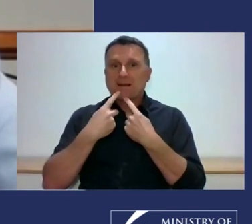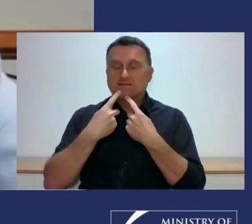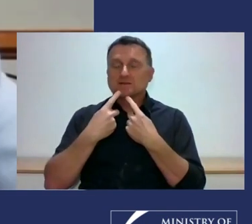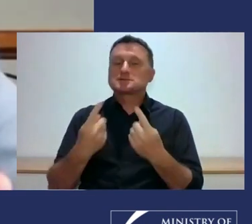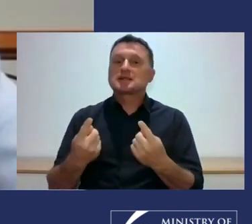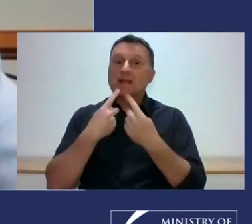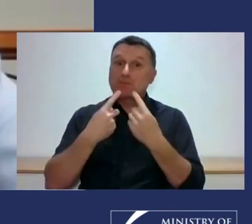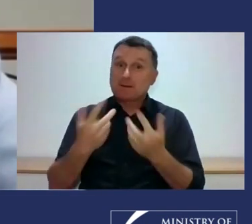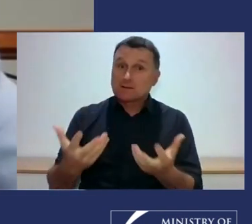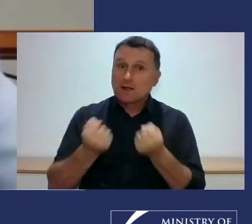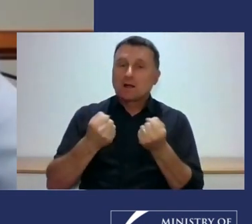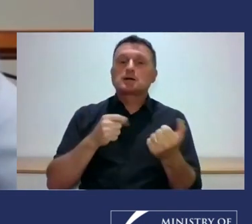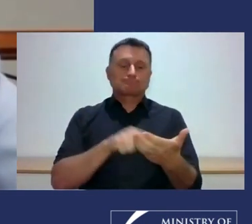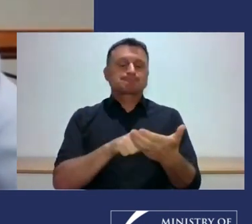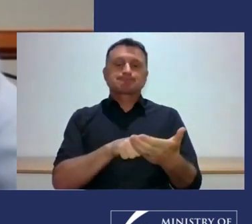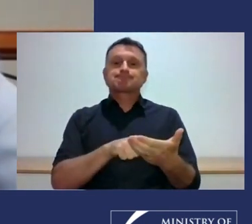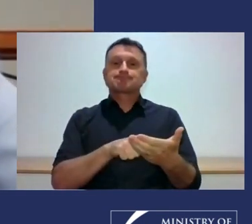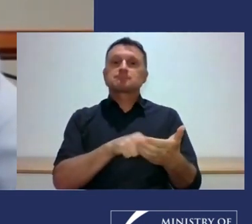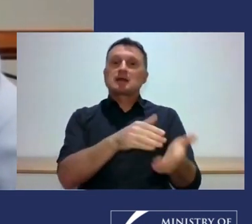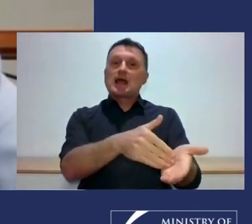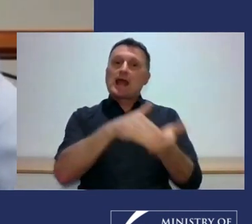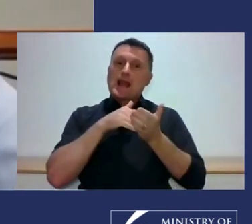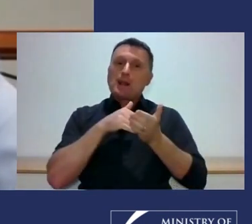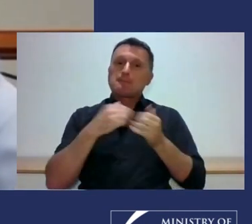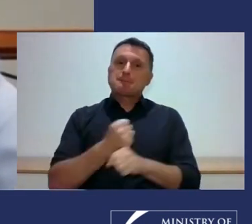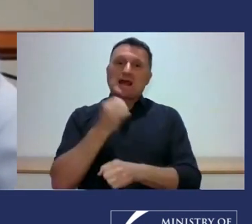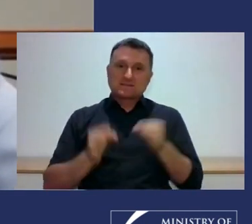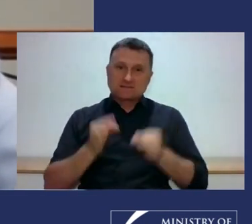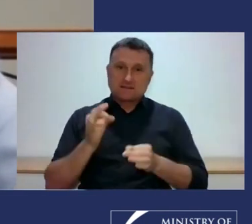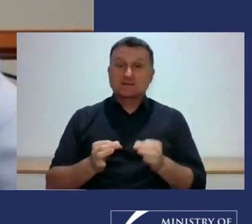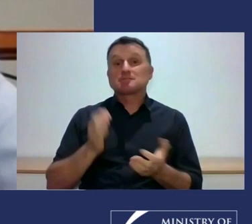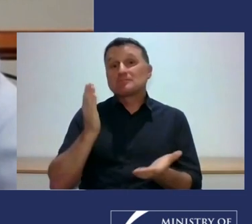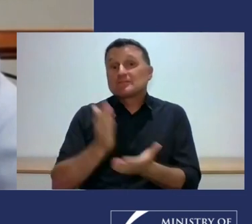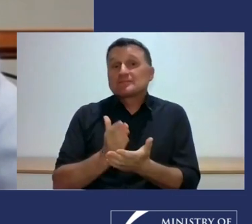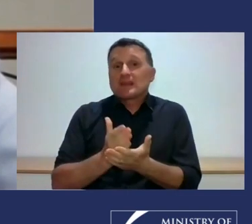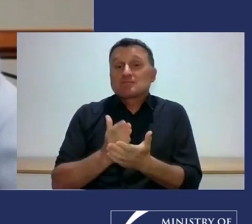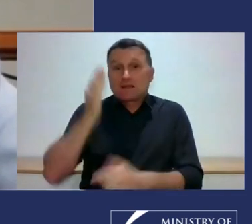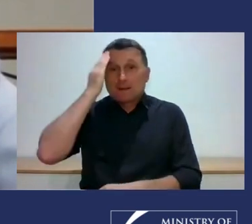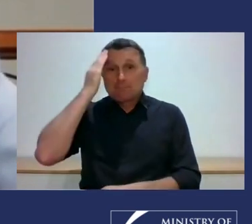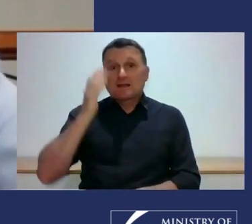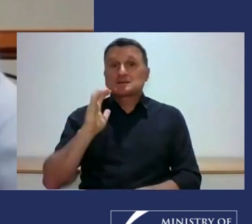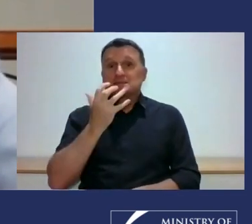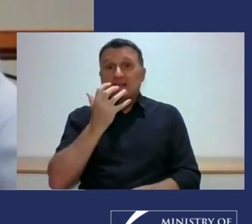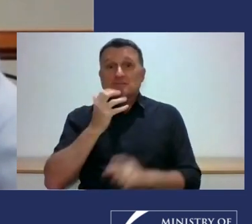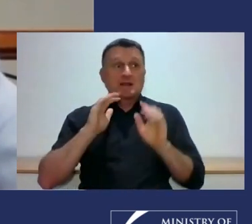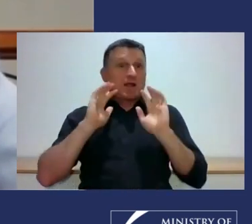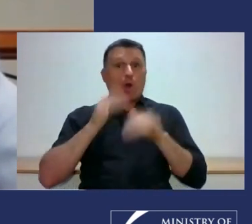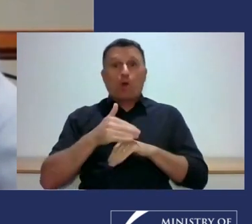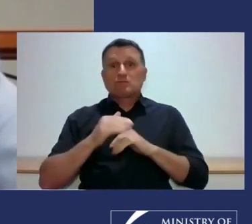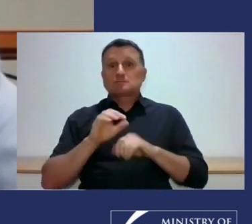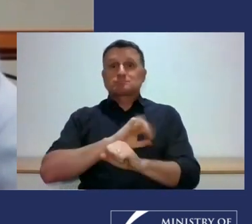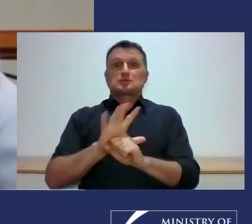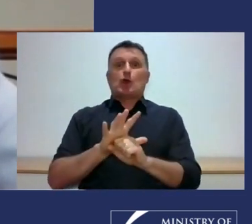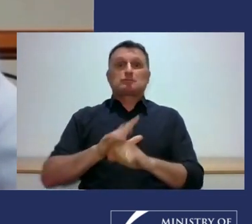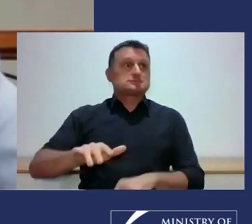So, and I think it is, like Kara said, it is really scary. Yeah, for our mums, it is coming through into the system. So, but I think one